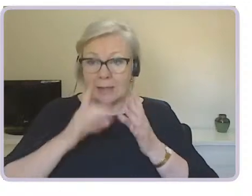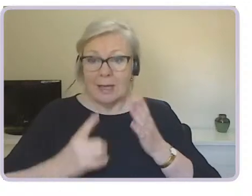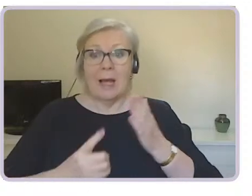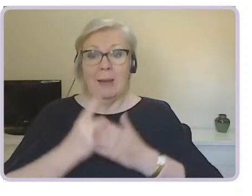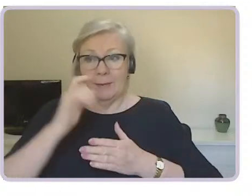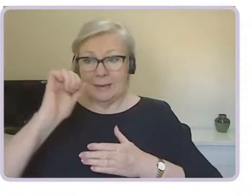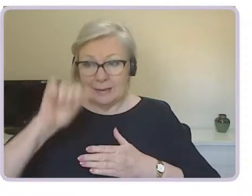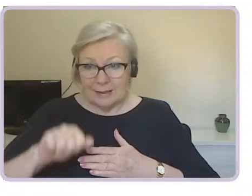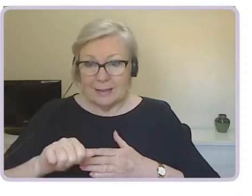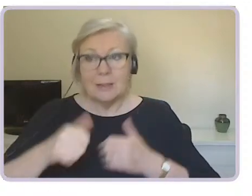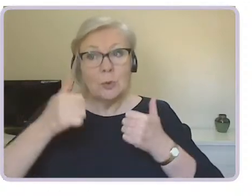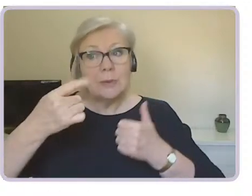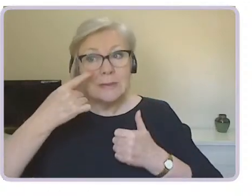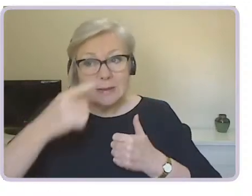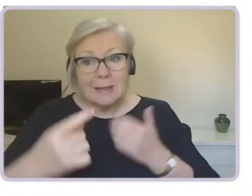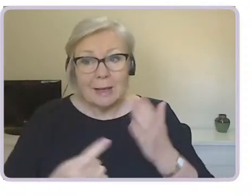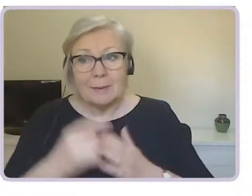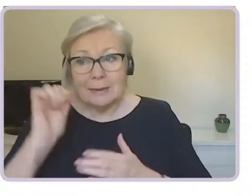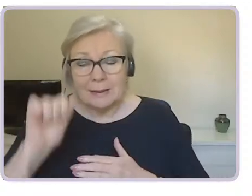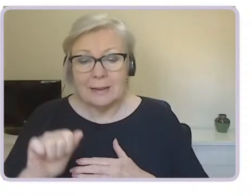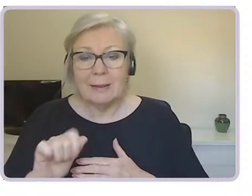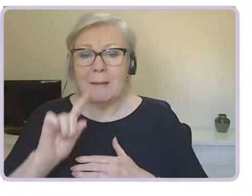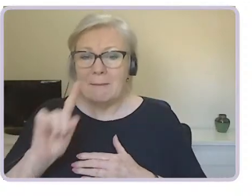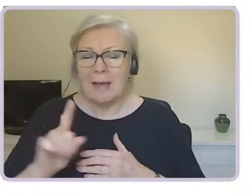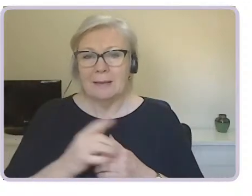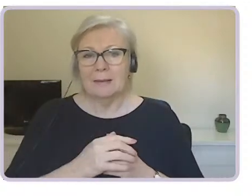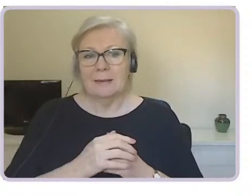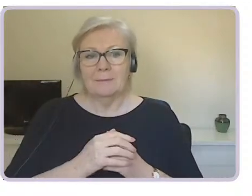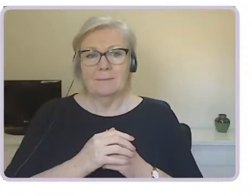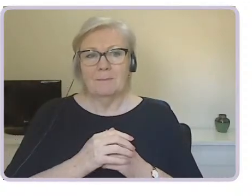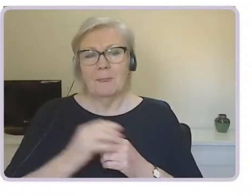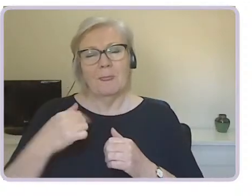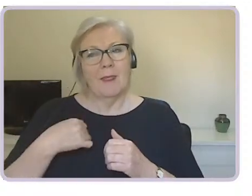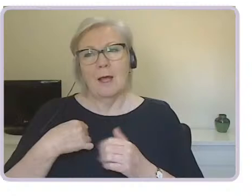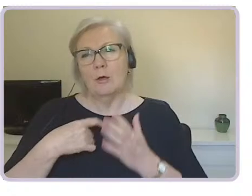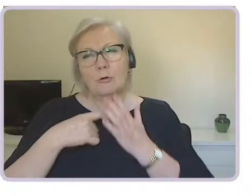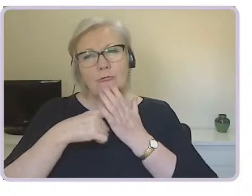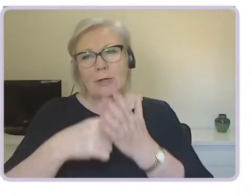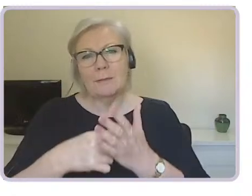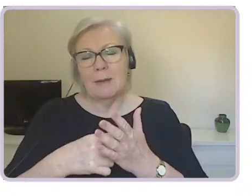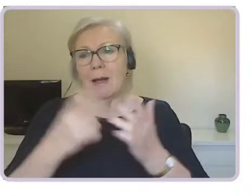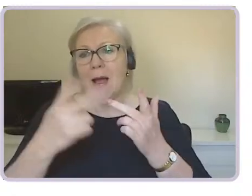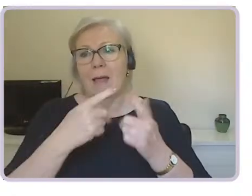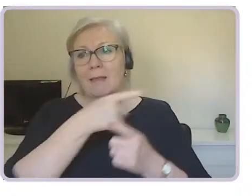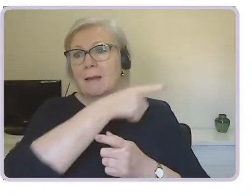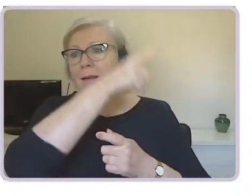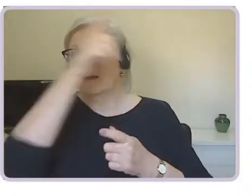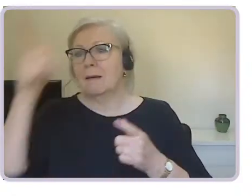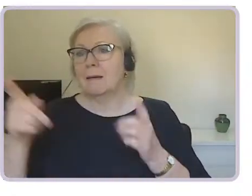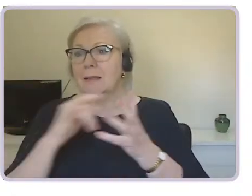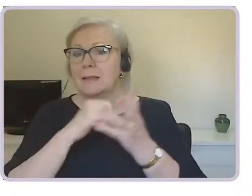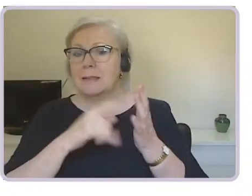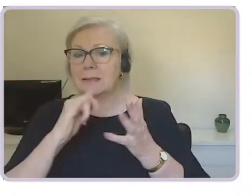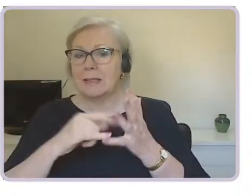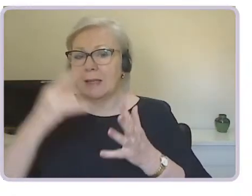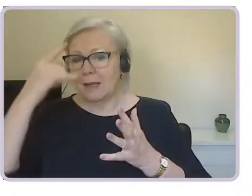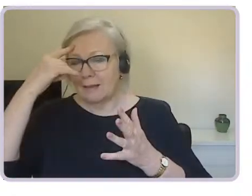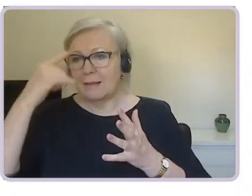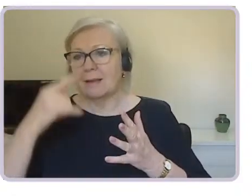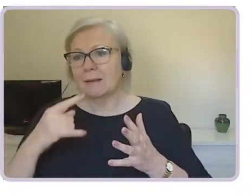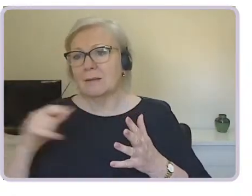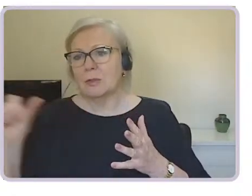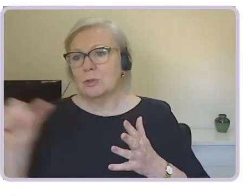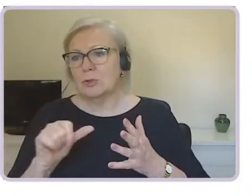to see. But in some ways, I would recommend every other state think about that, because it's a little bit late